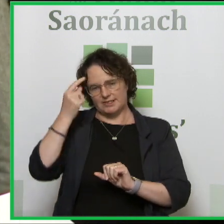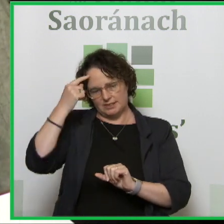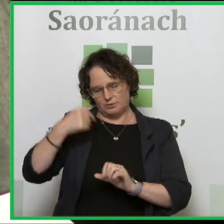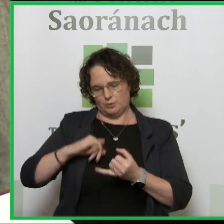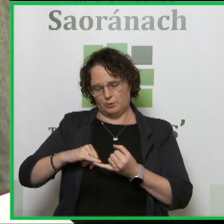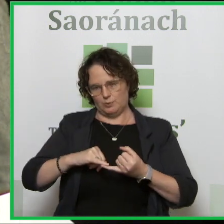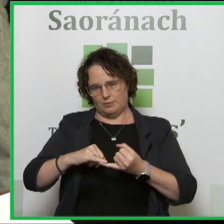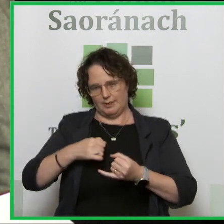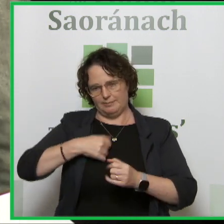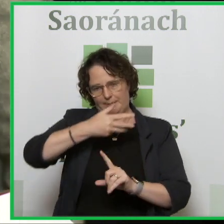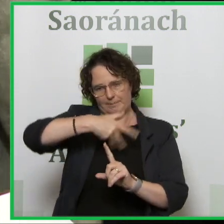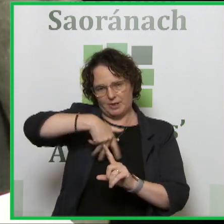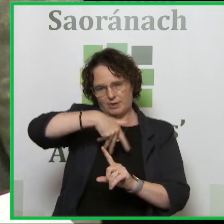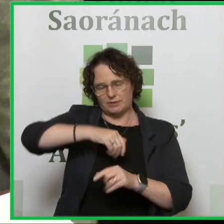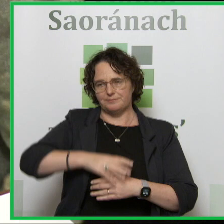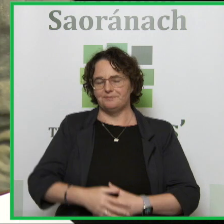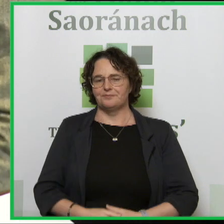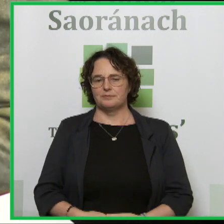Ladies and gentlemen, I'd